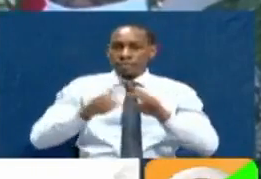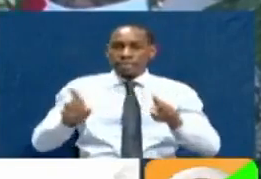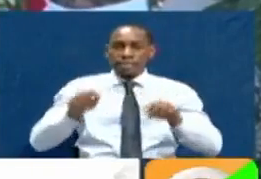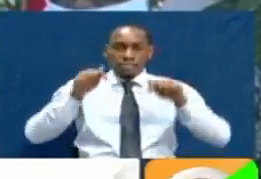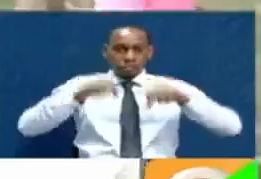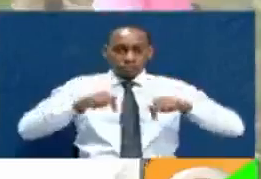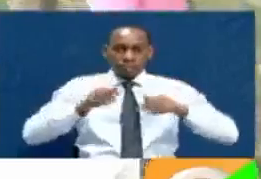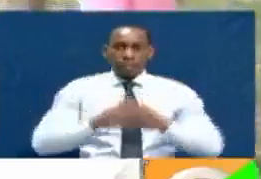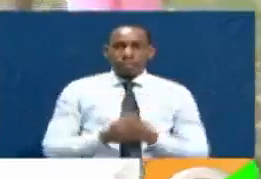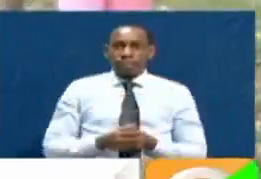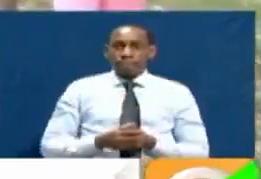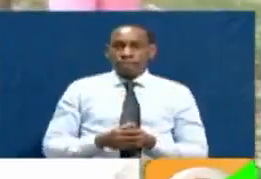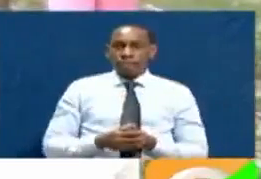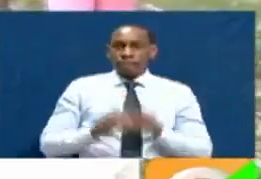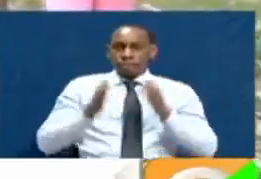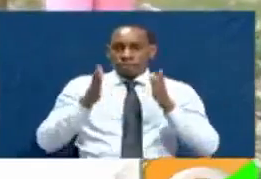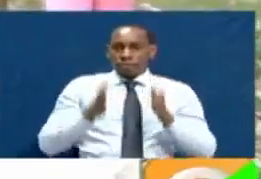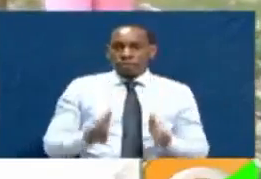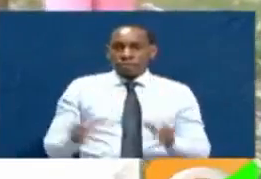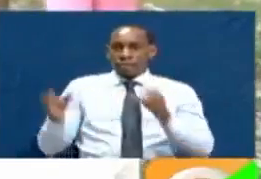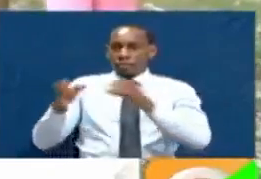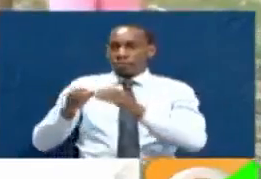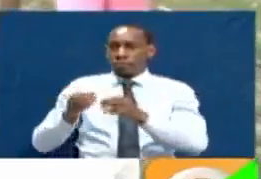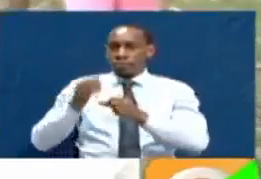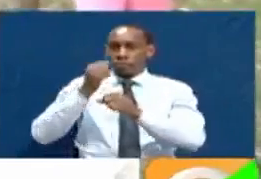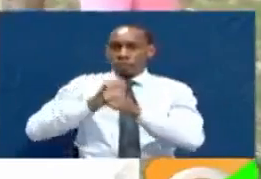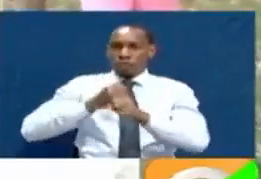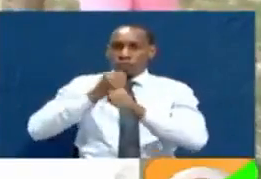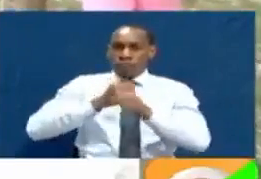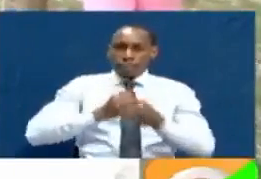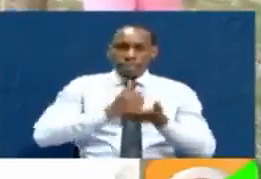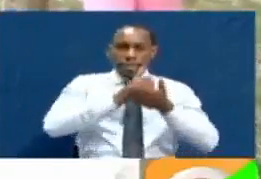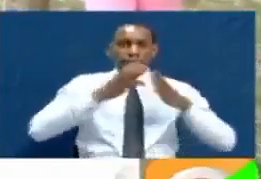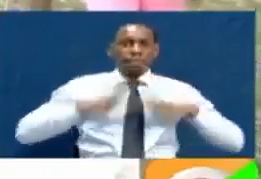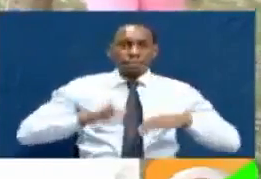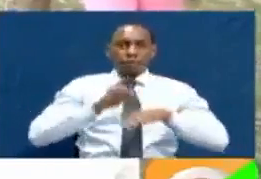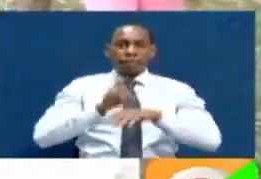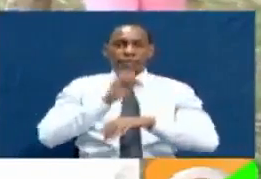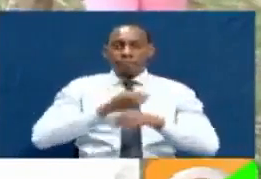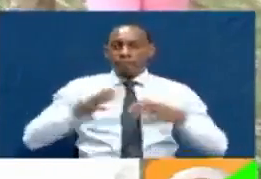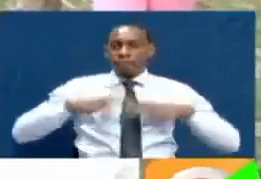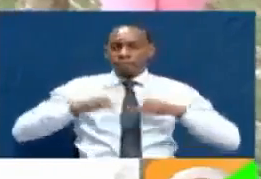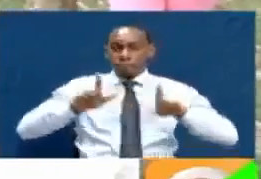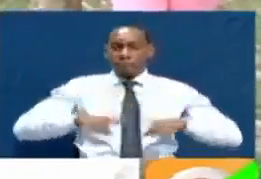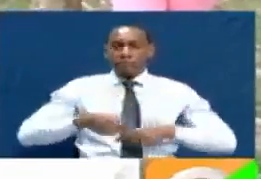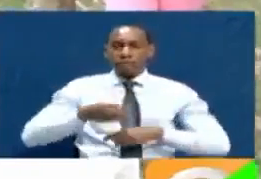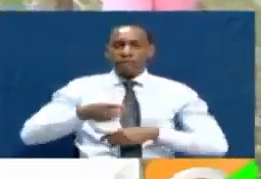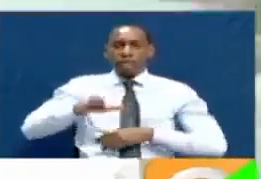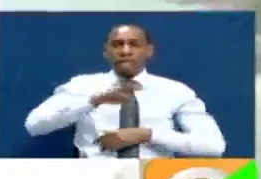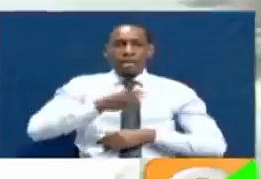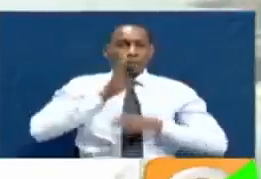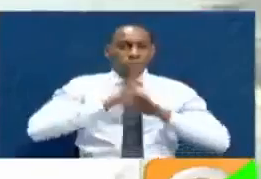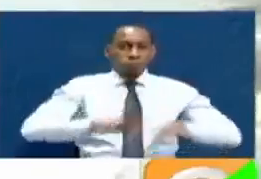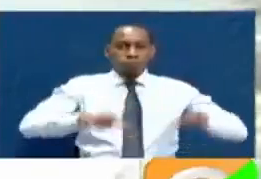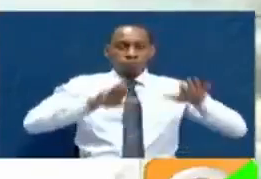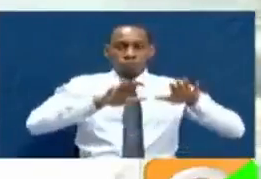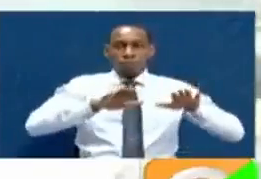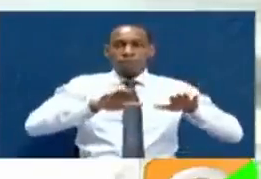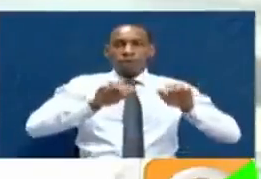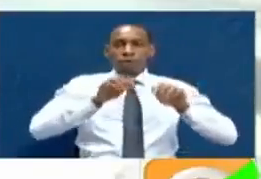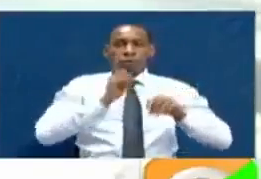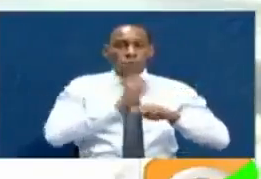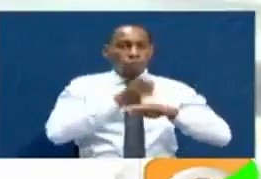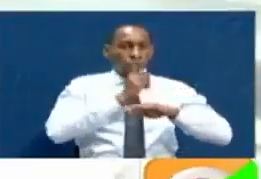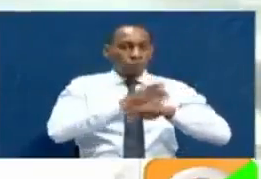from today. With humanitarian agencies stepping in to assist those affected, residents living in flood-prone areas have been warned to move to